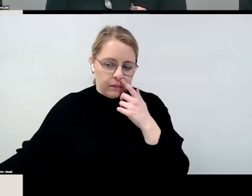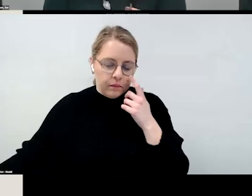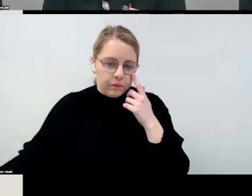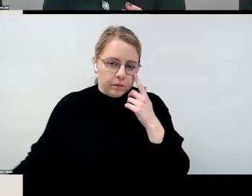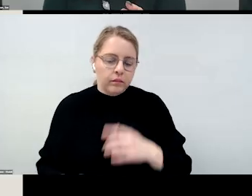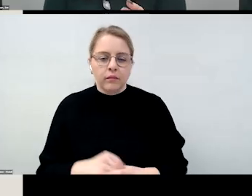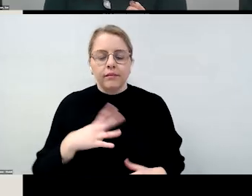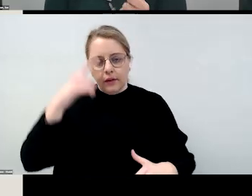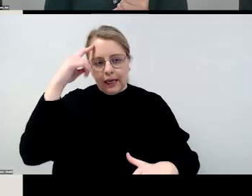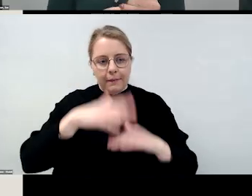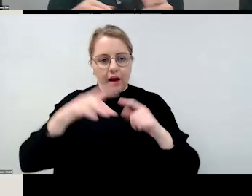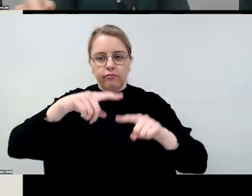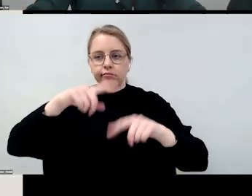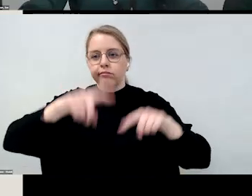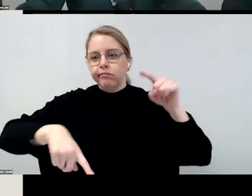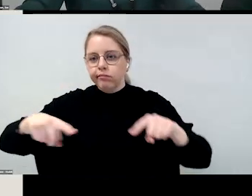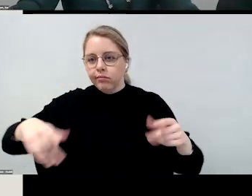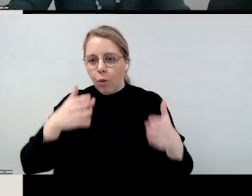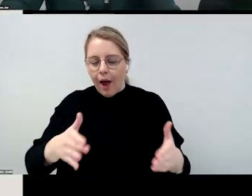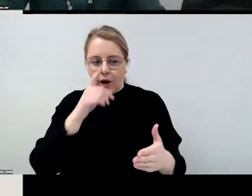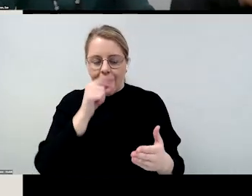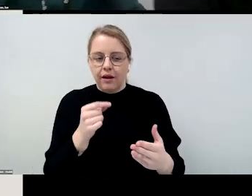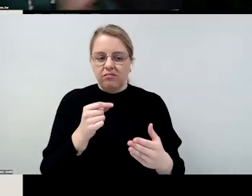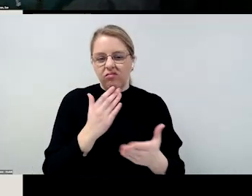ways that you can communicate information.